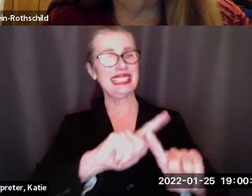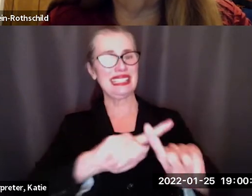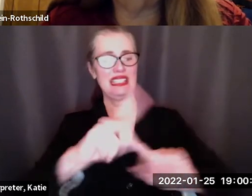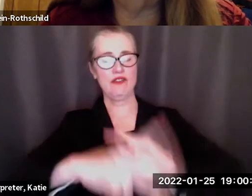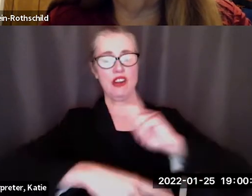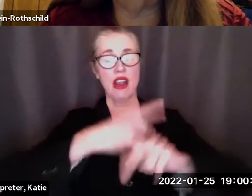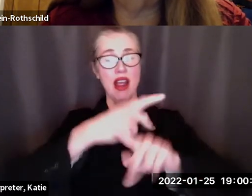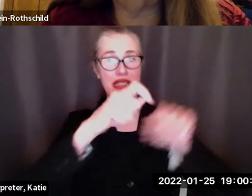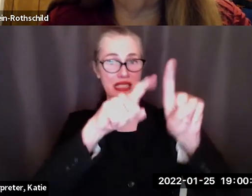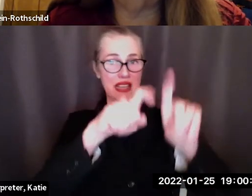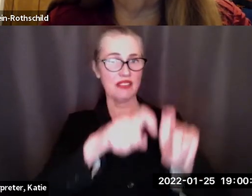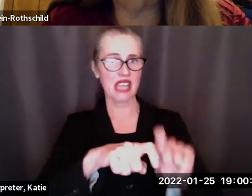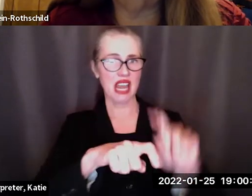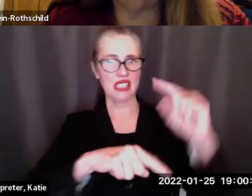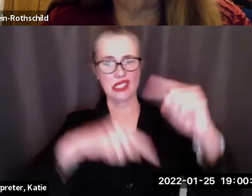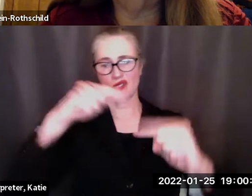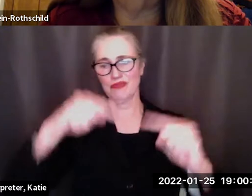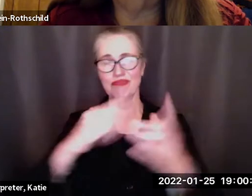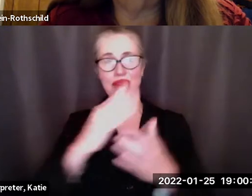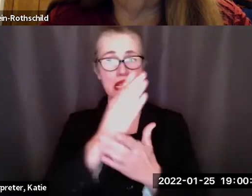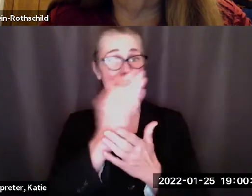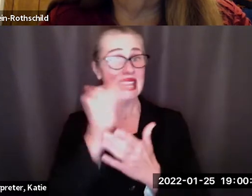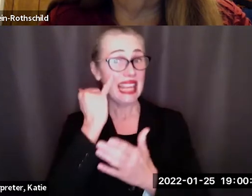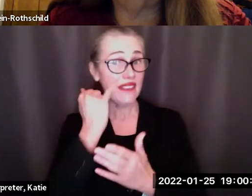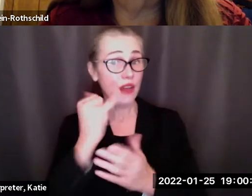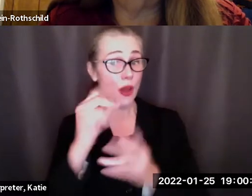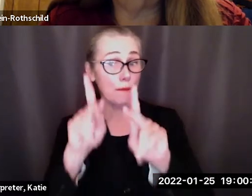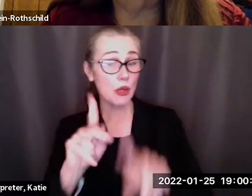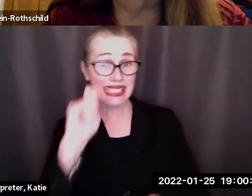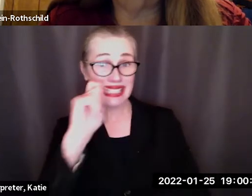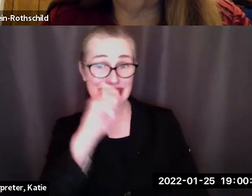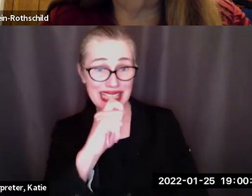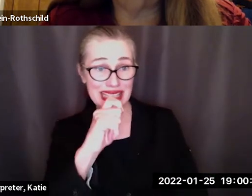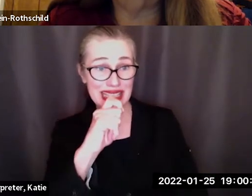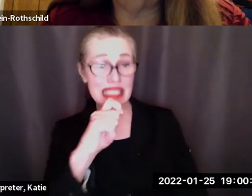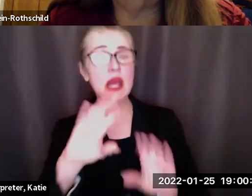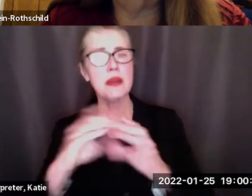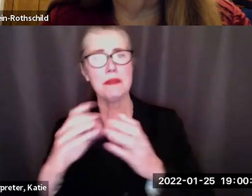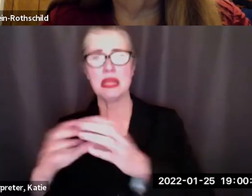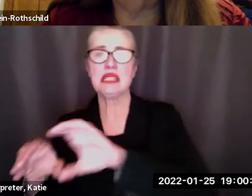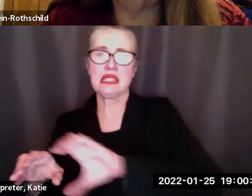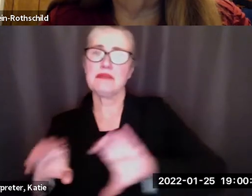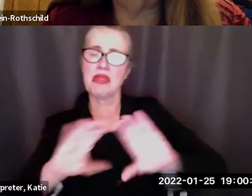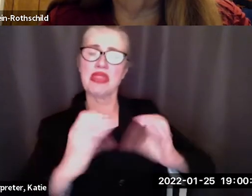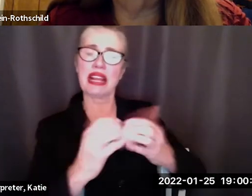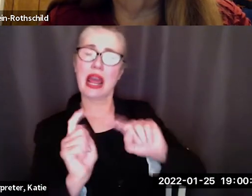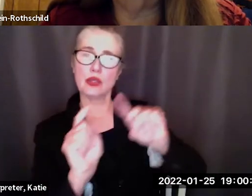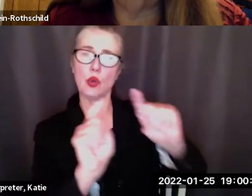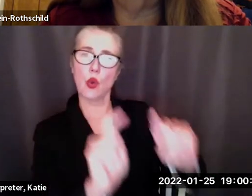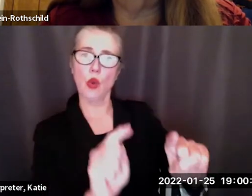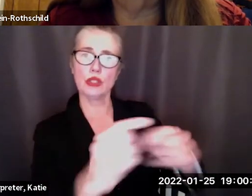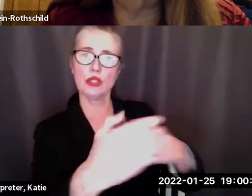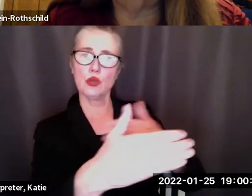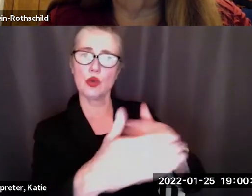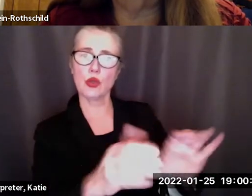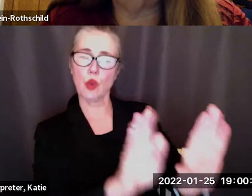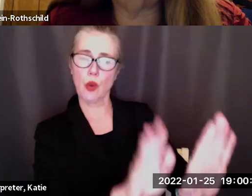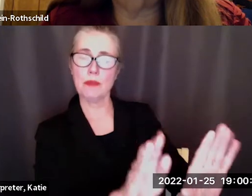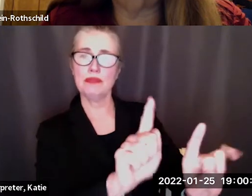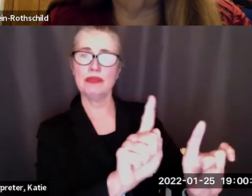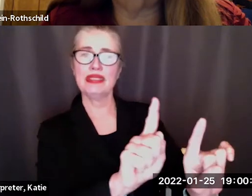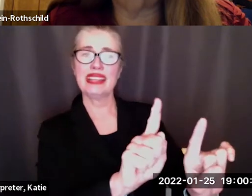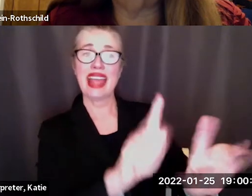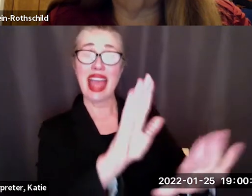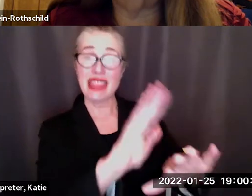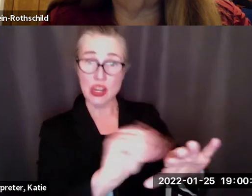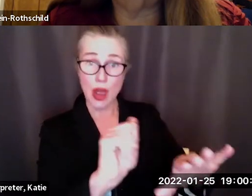one is that if someone's being tested the class goes back to their their classroom and then you you're asking for